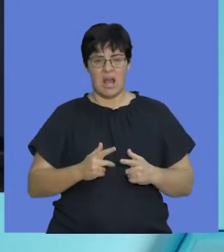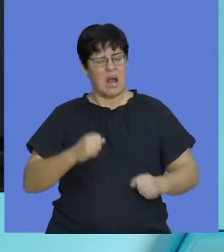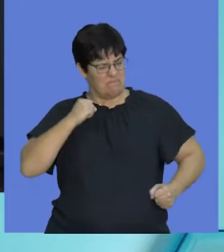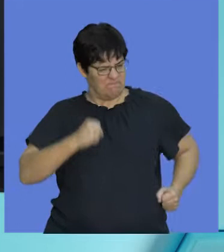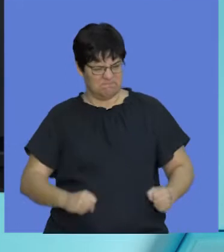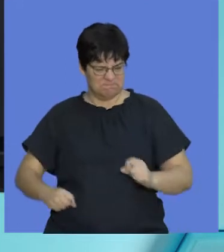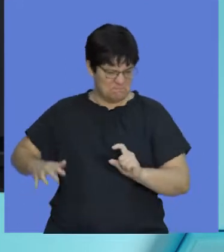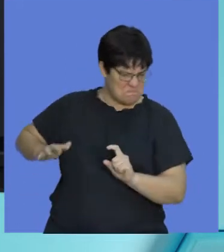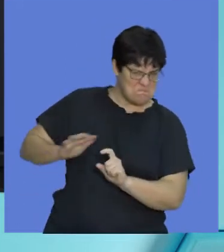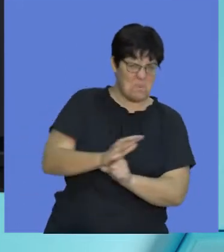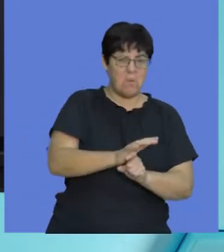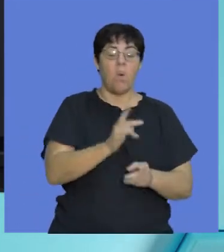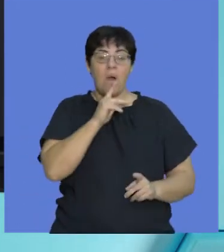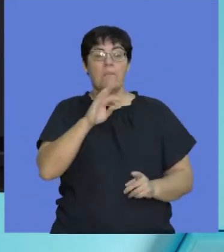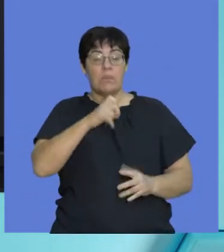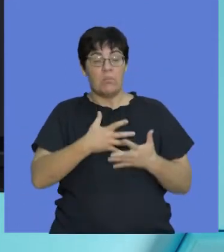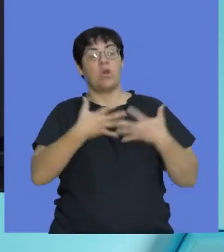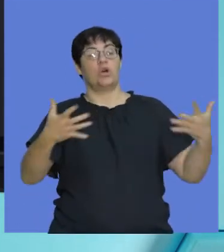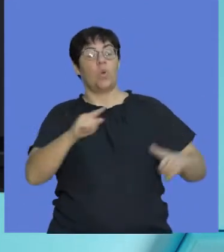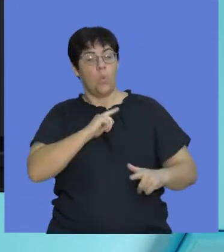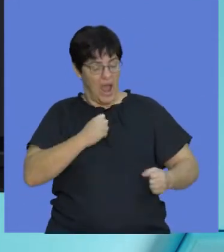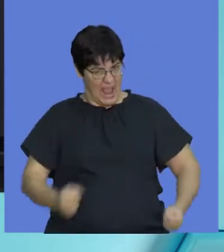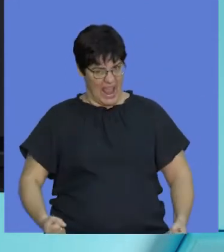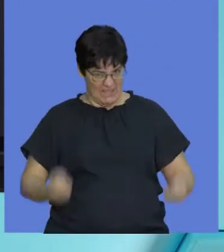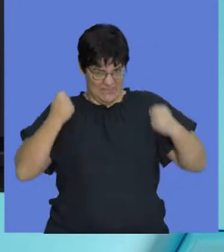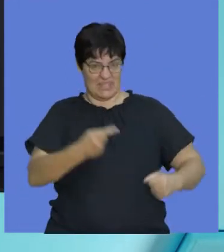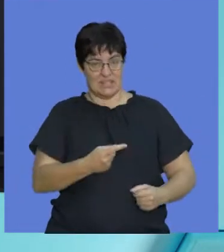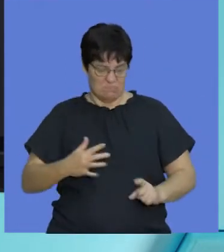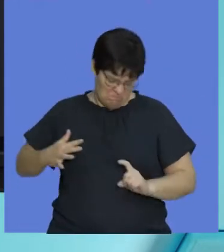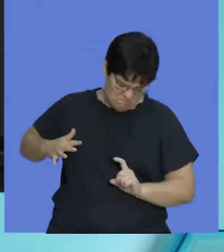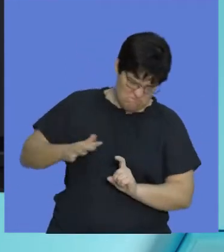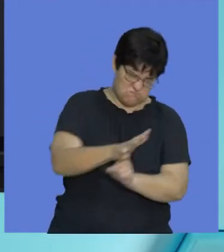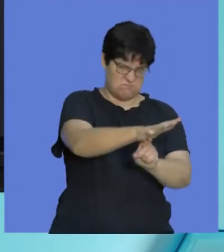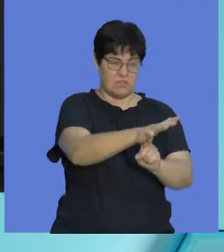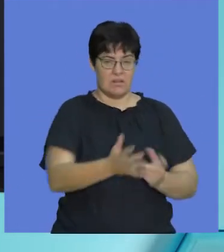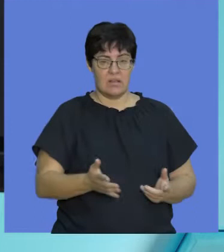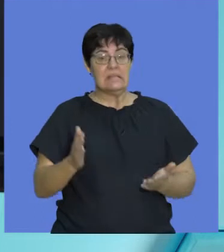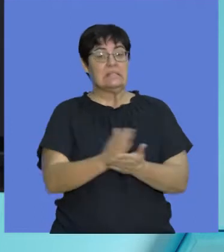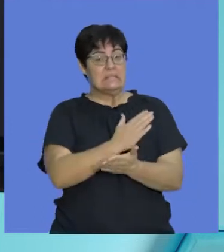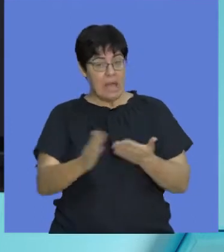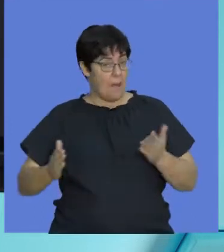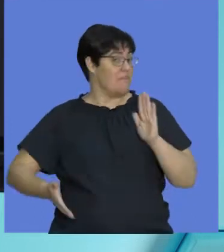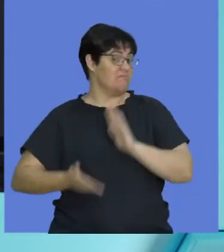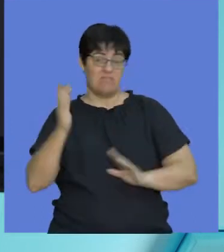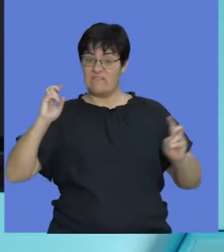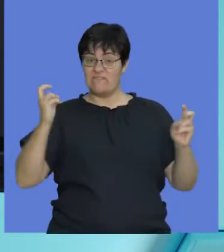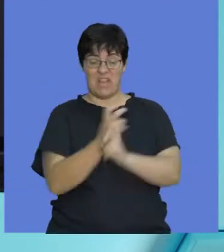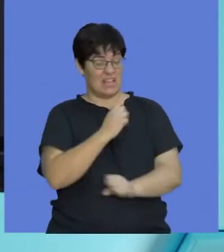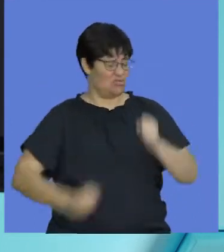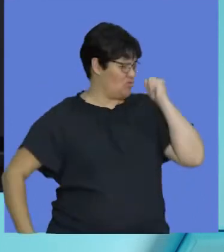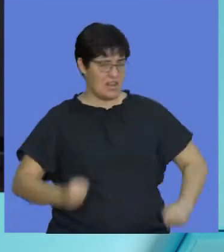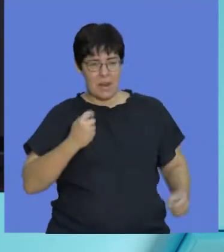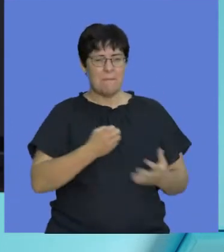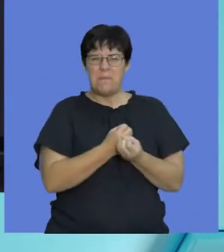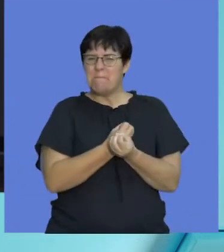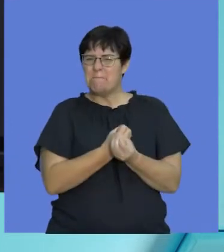are hard to stop because they have a lot of momentum because of their mass, okay? Some of them can run very fast,